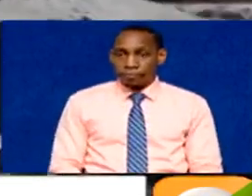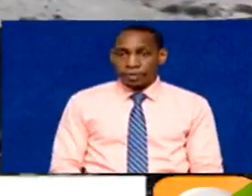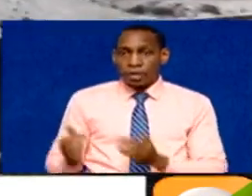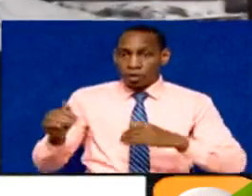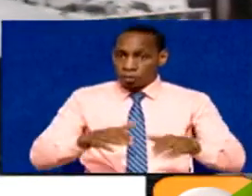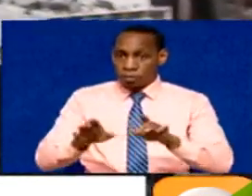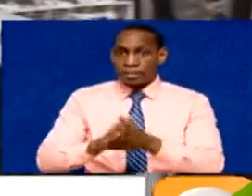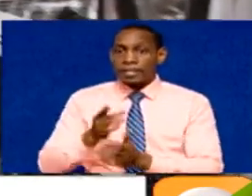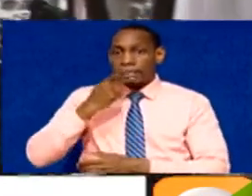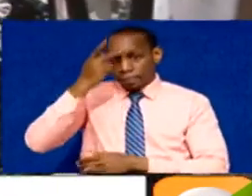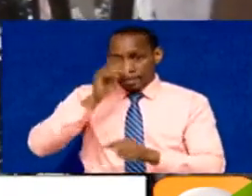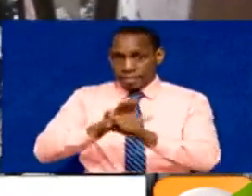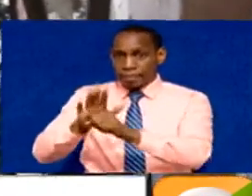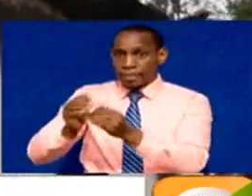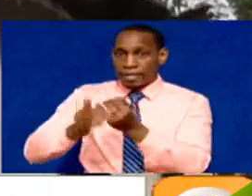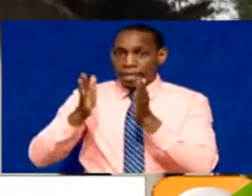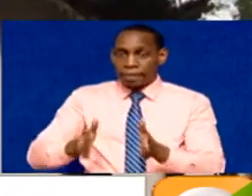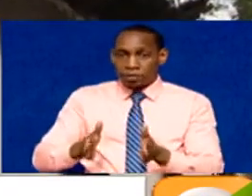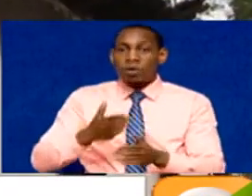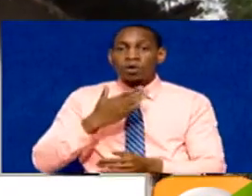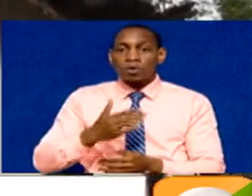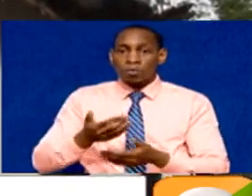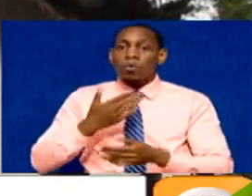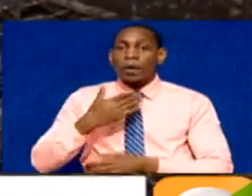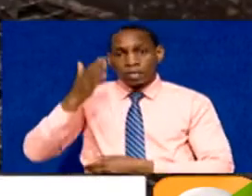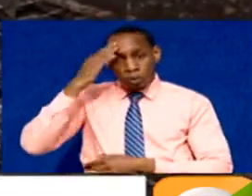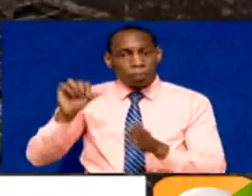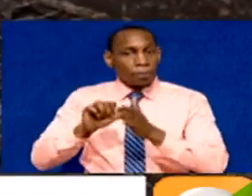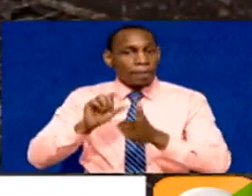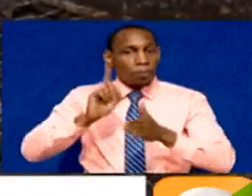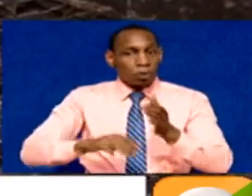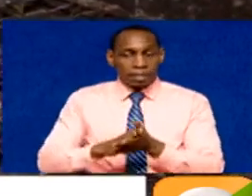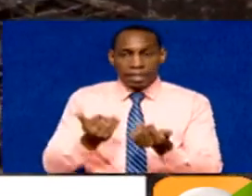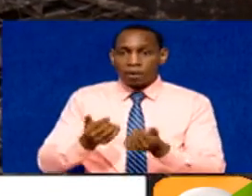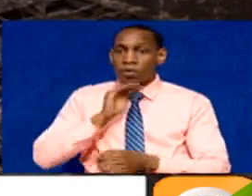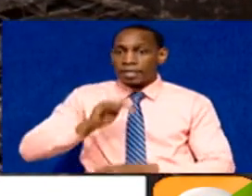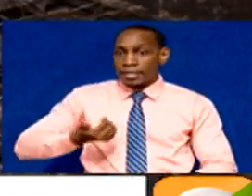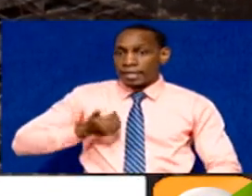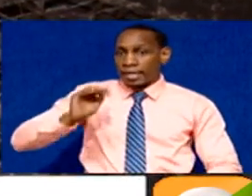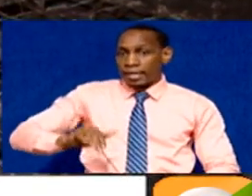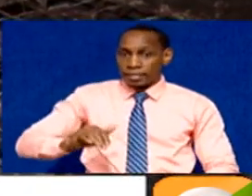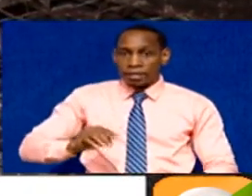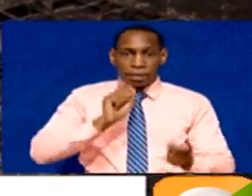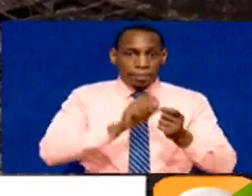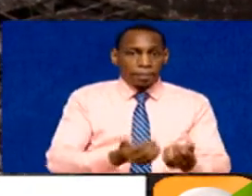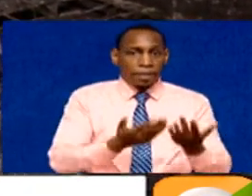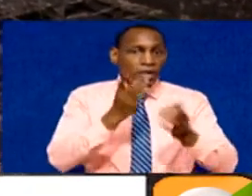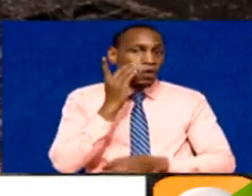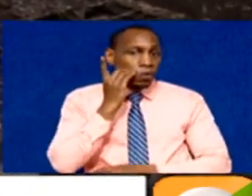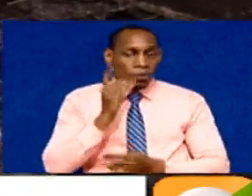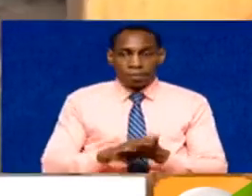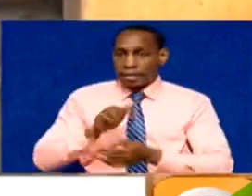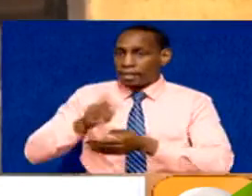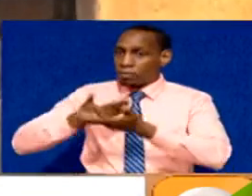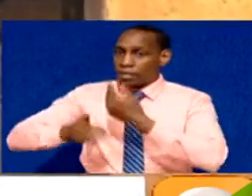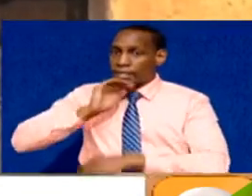An opportunity that a number of parents and guardians have taken to find answers as to what could have led their teenage sons and daughters to torch their dormitories. When I